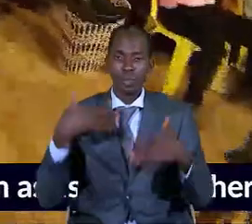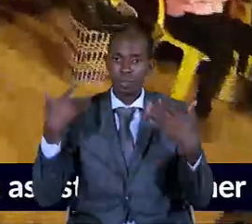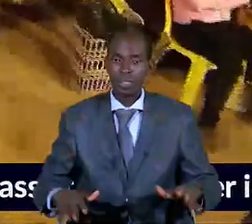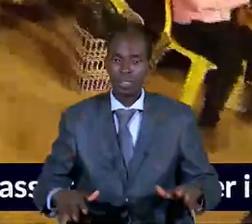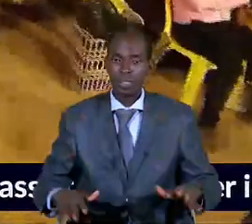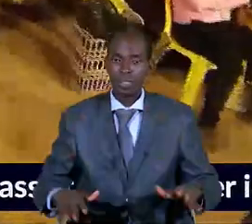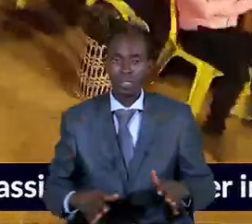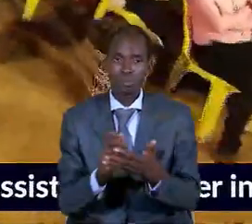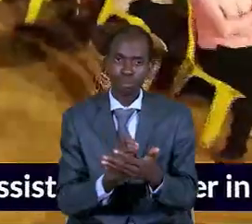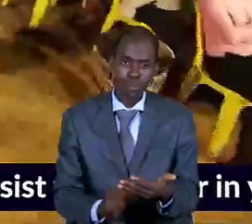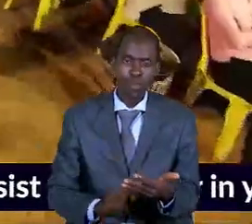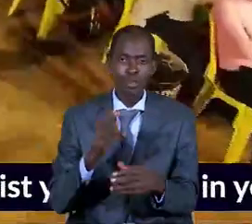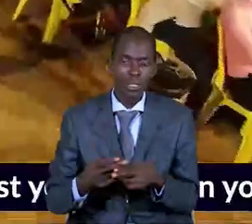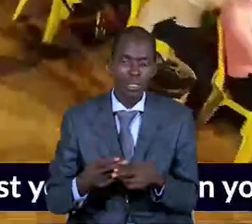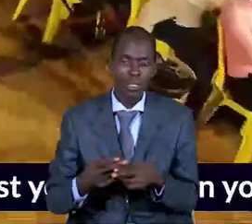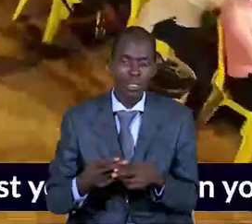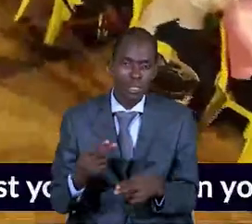yet. Miracle on the way.